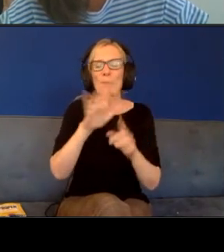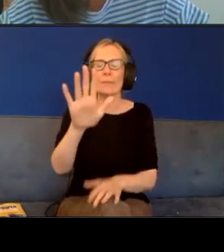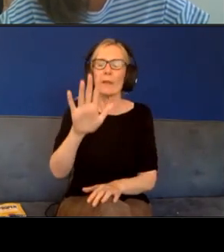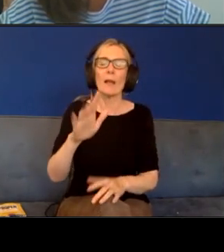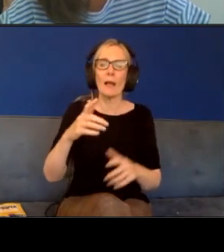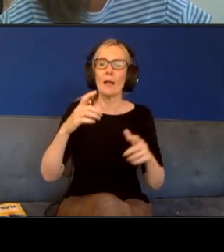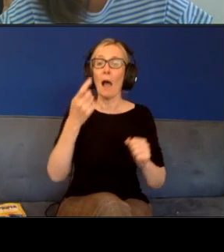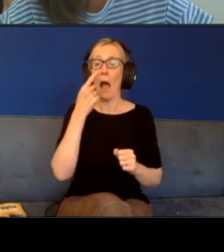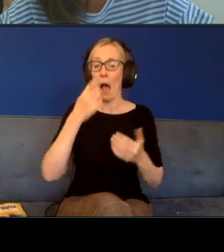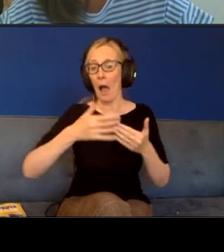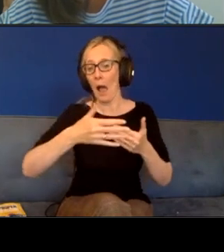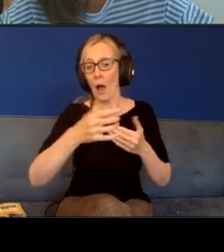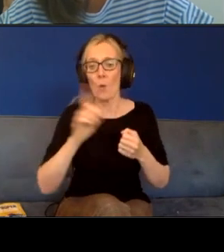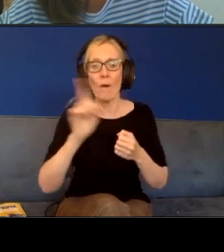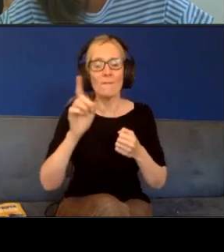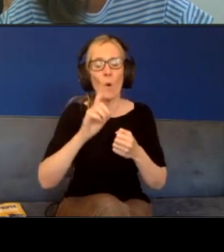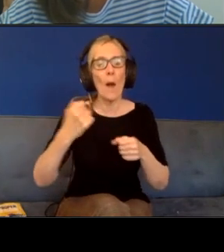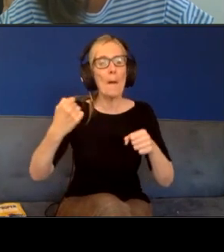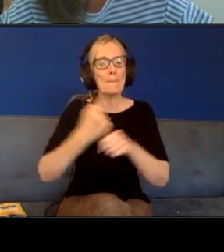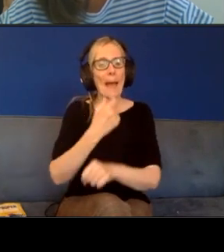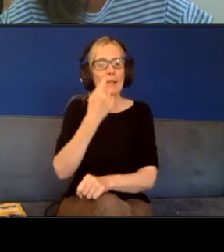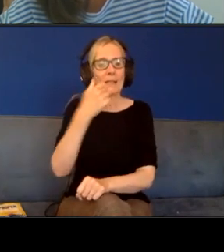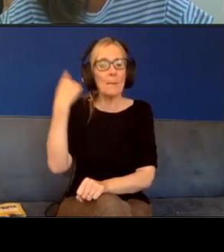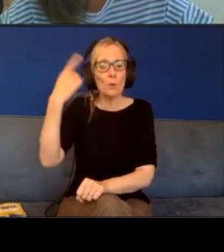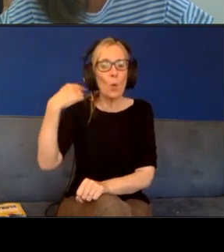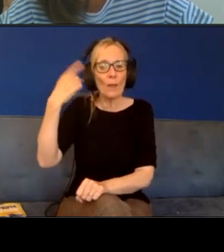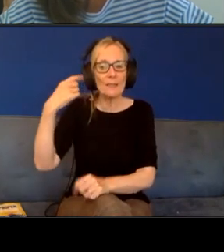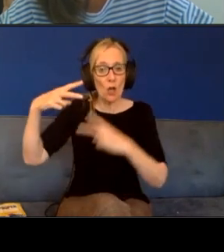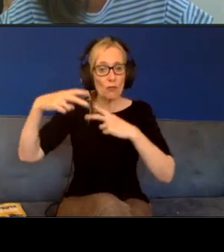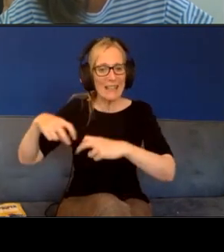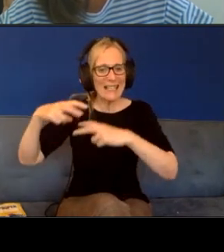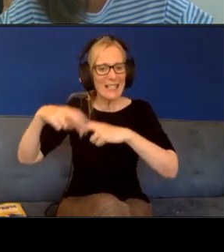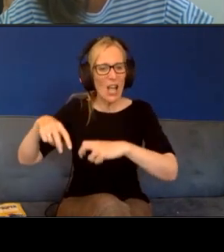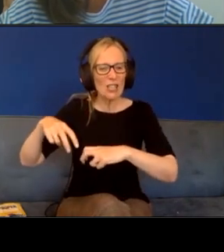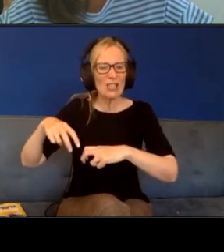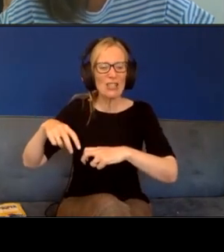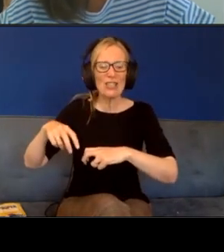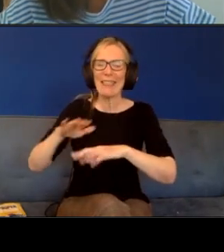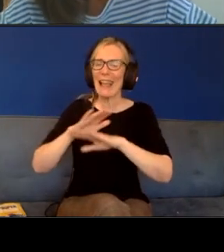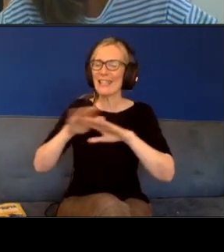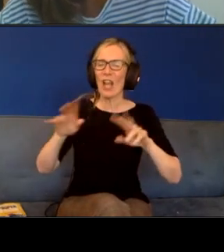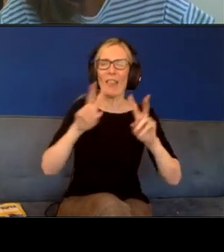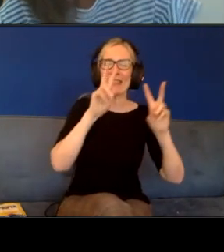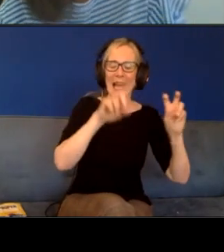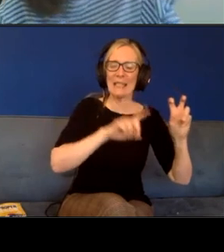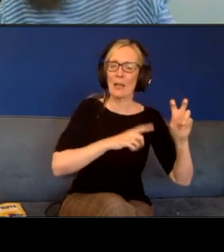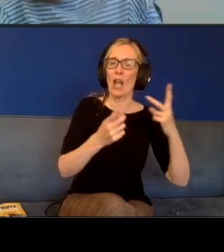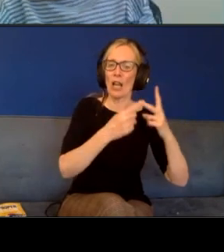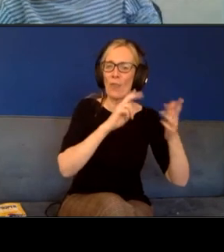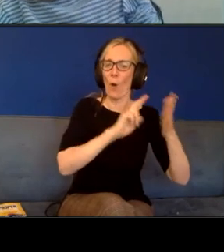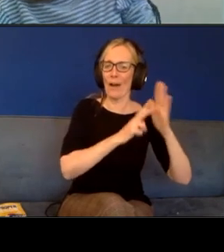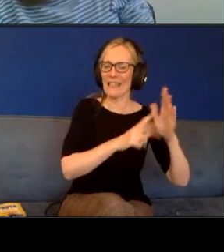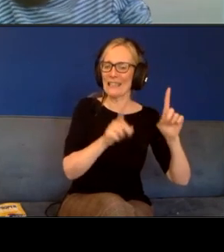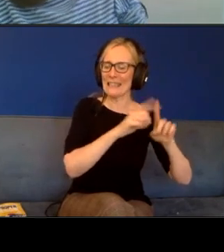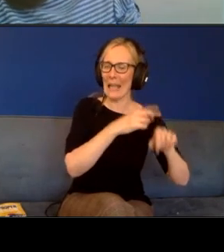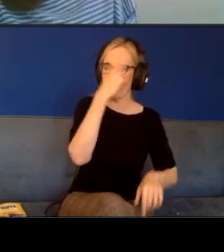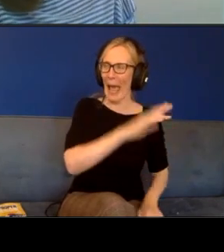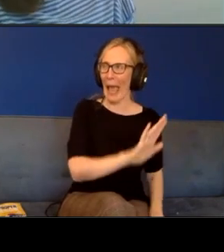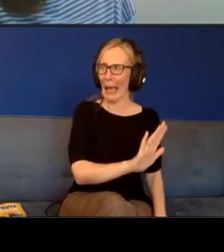we're calling it the Make Some Noise Research, but that's not actually going to be the title because it infringes on the copyright of another organisation.